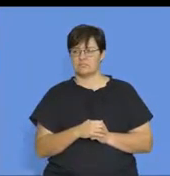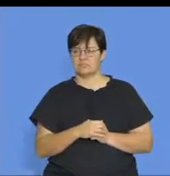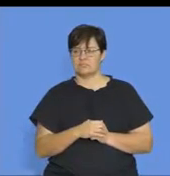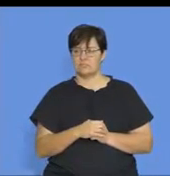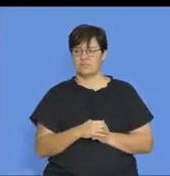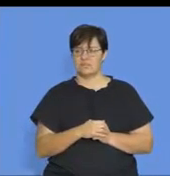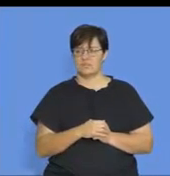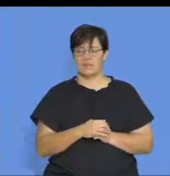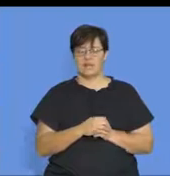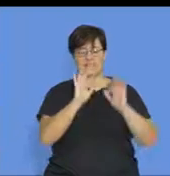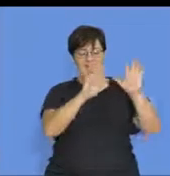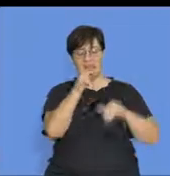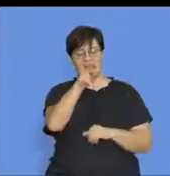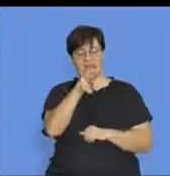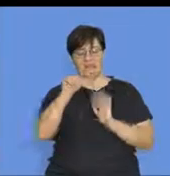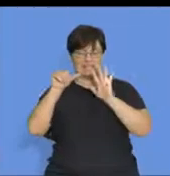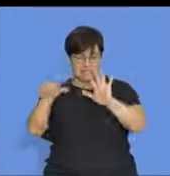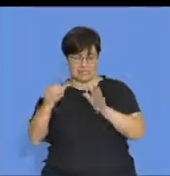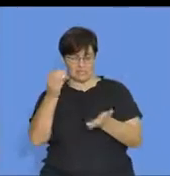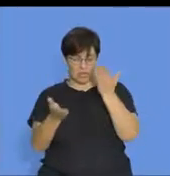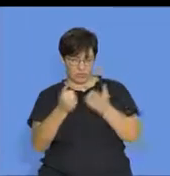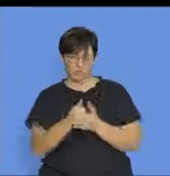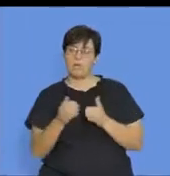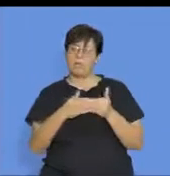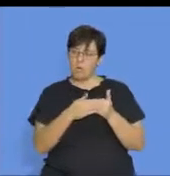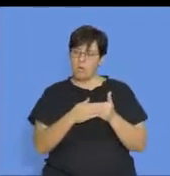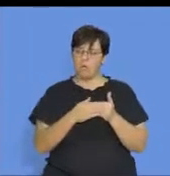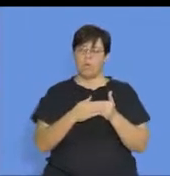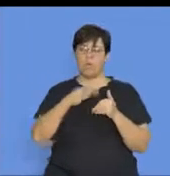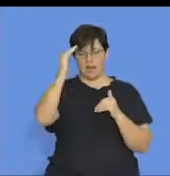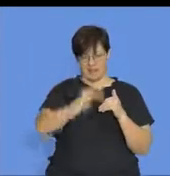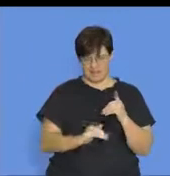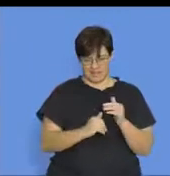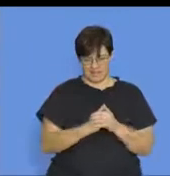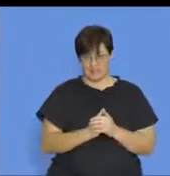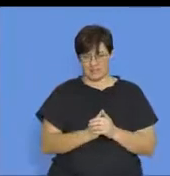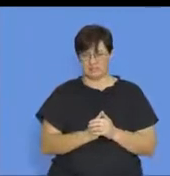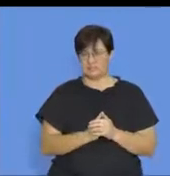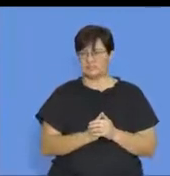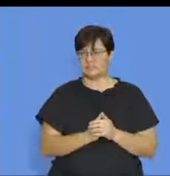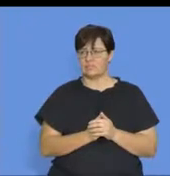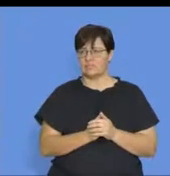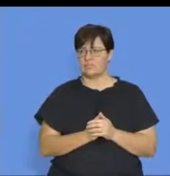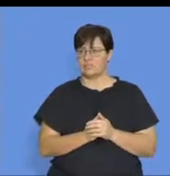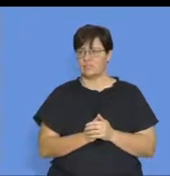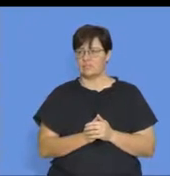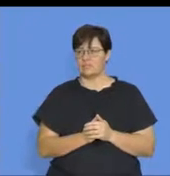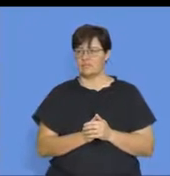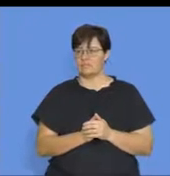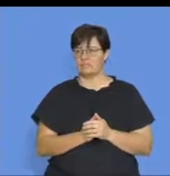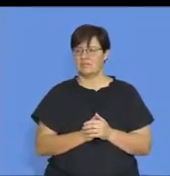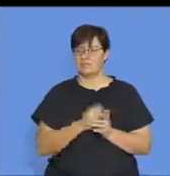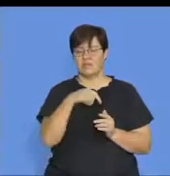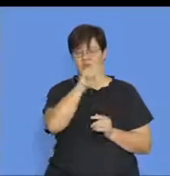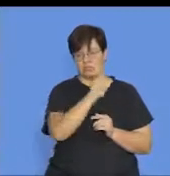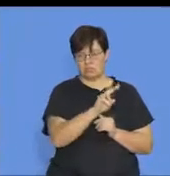so I'm dividing it in the ratio of 10 is to 6. I can further divide this or further decrease this ratio if